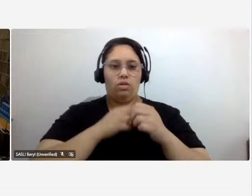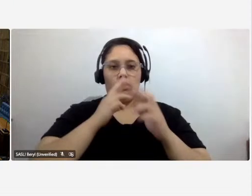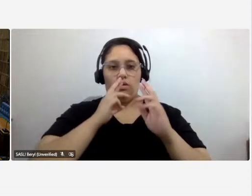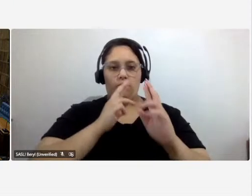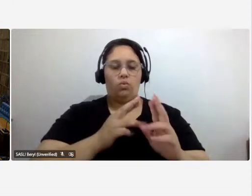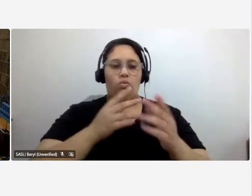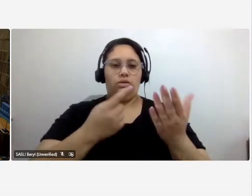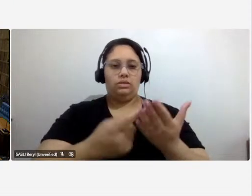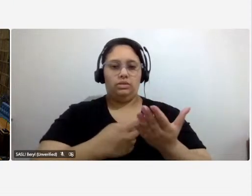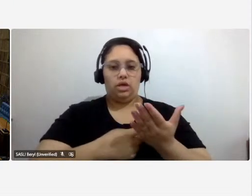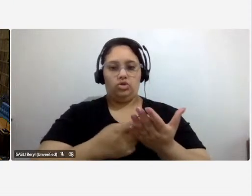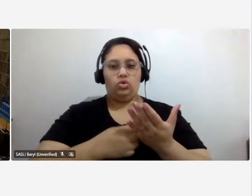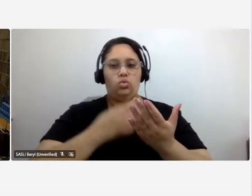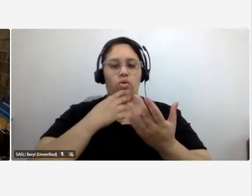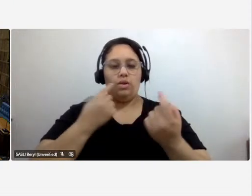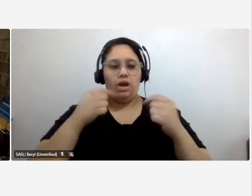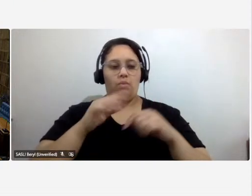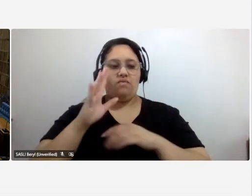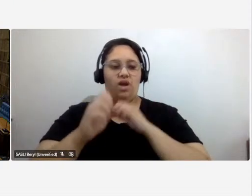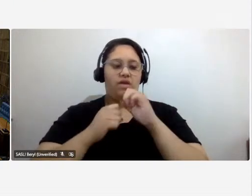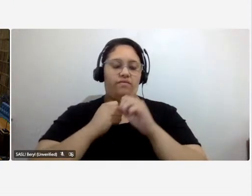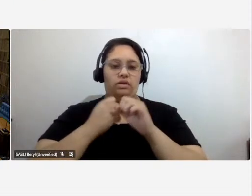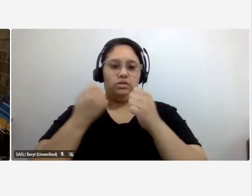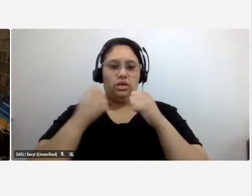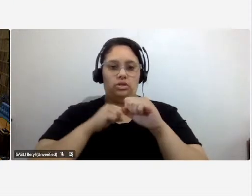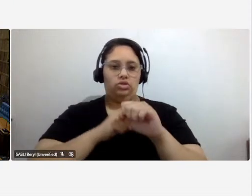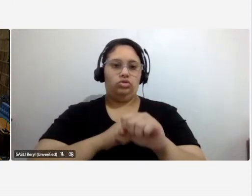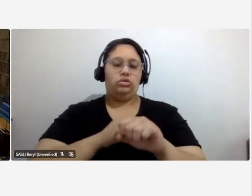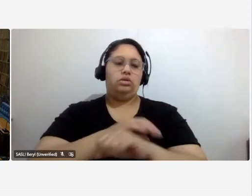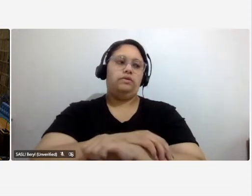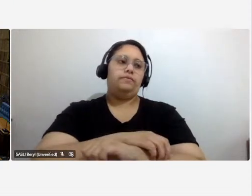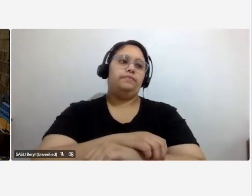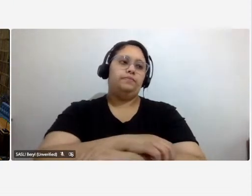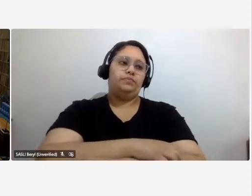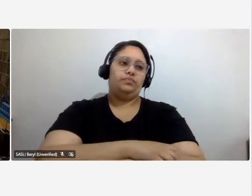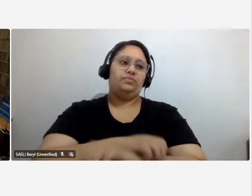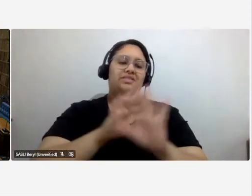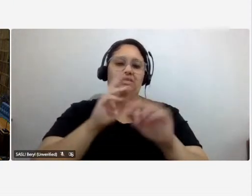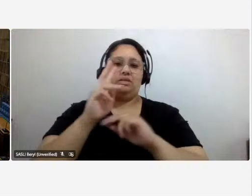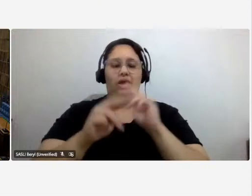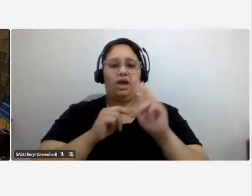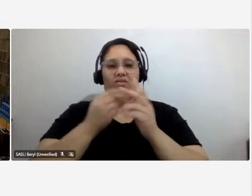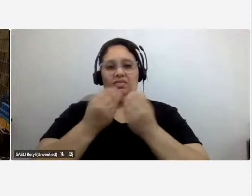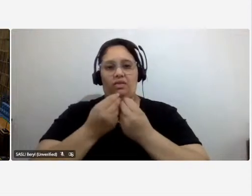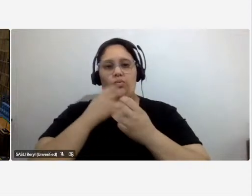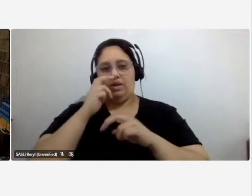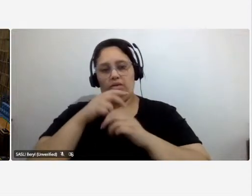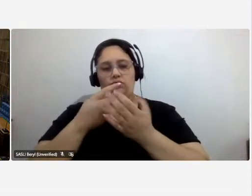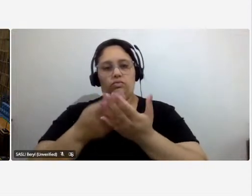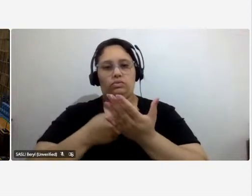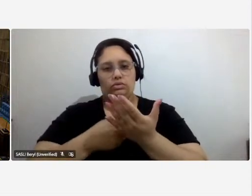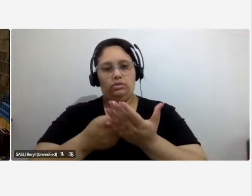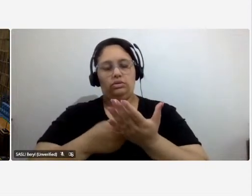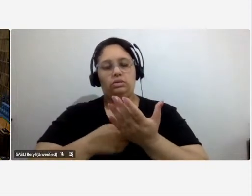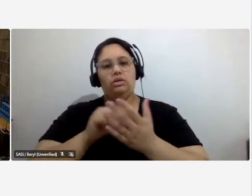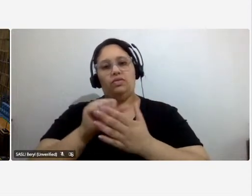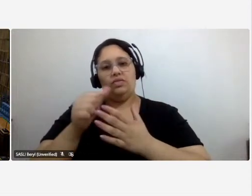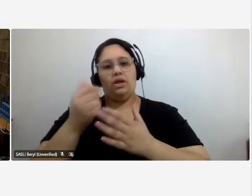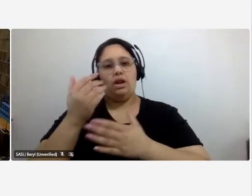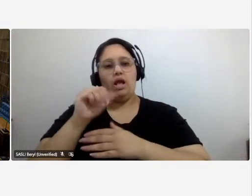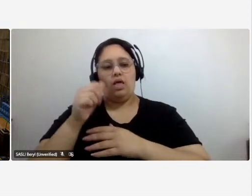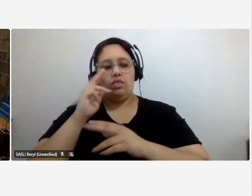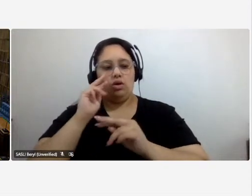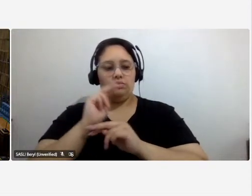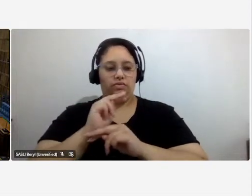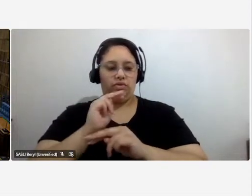It's when we come to your 5-year strategy, that's the kind of thing that we need to discuss. And Then the other observation,